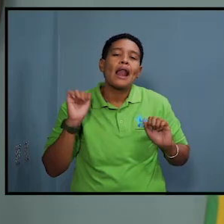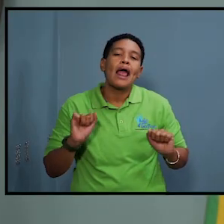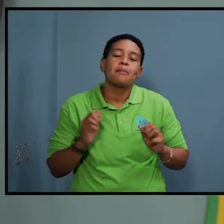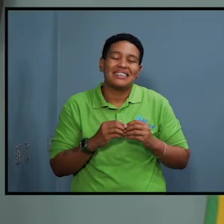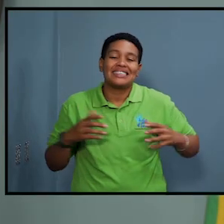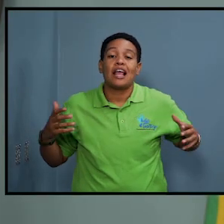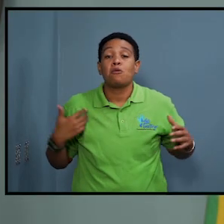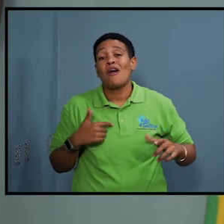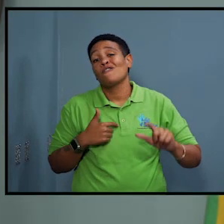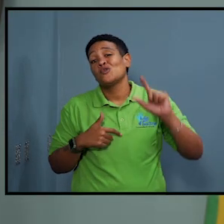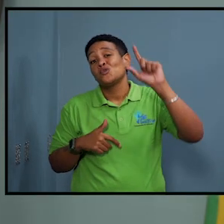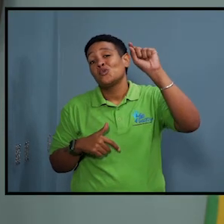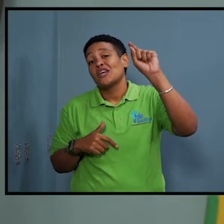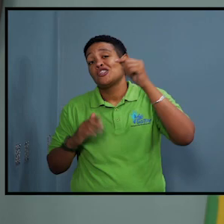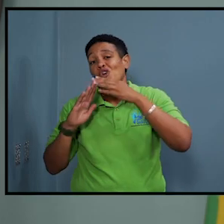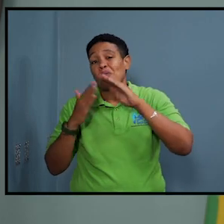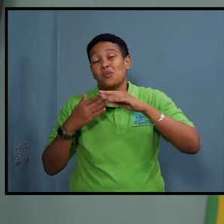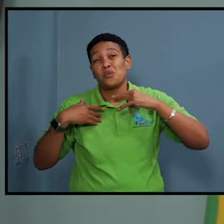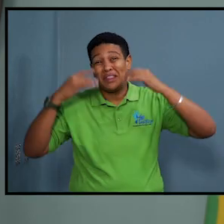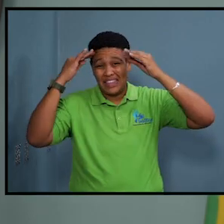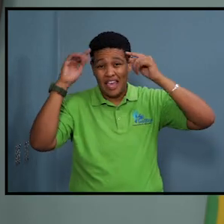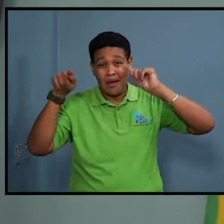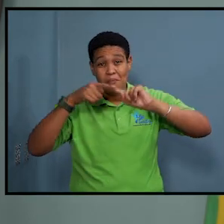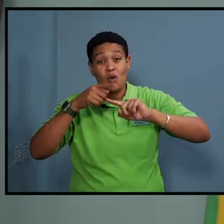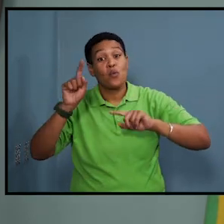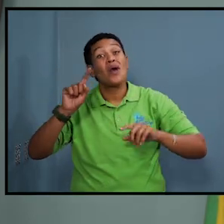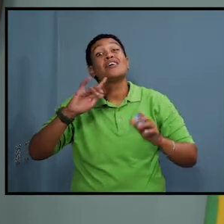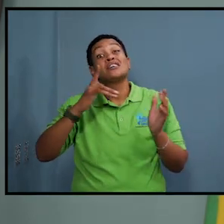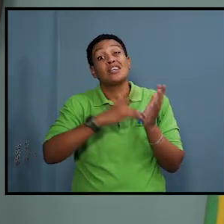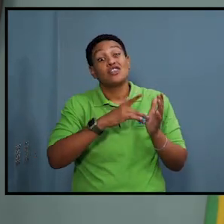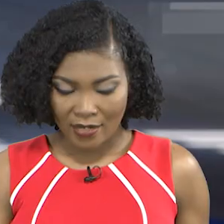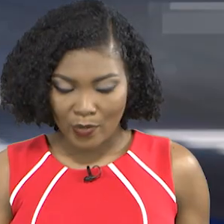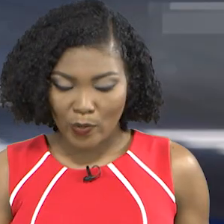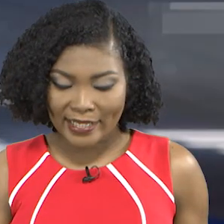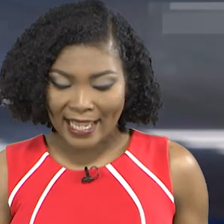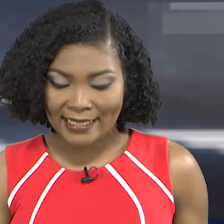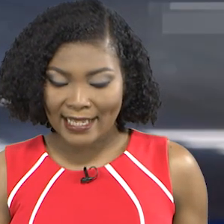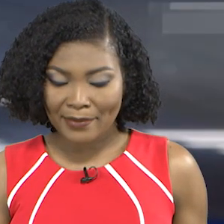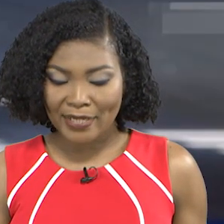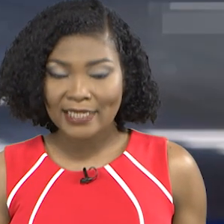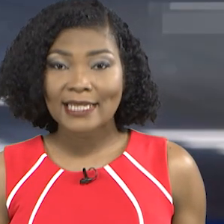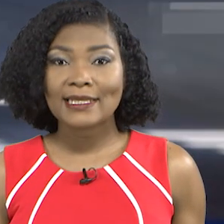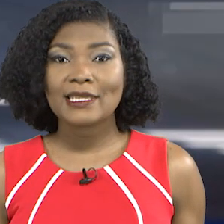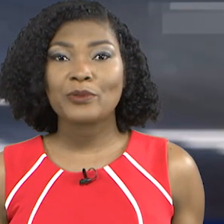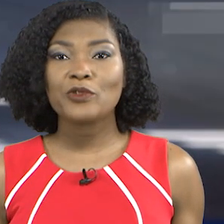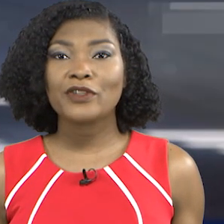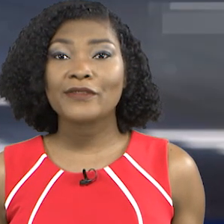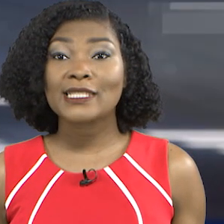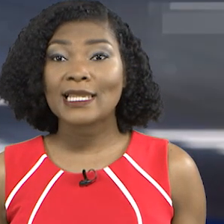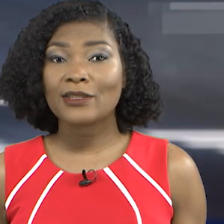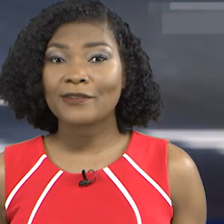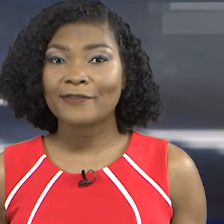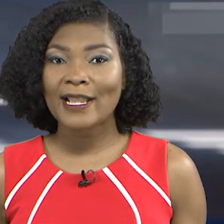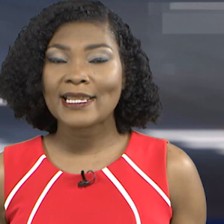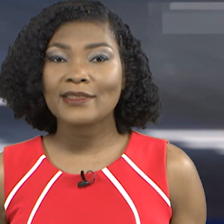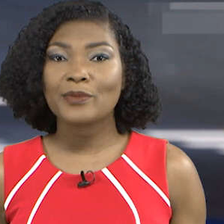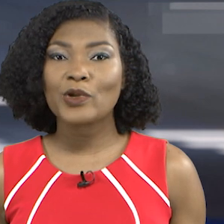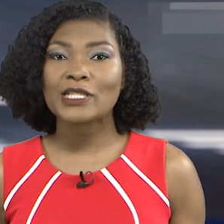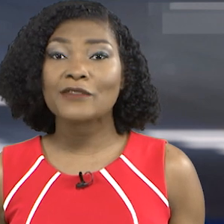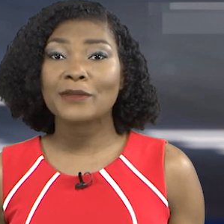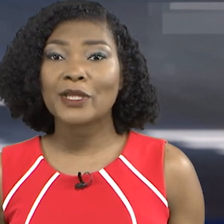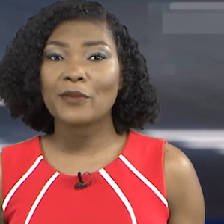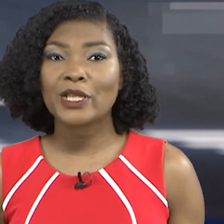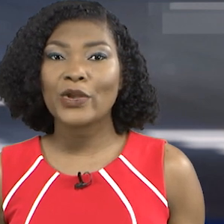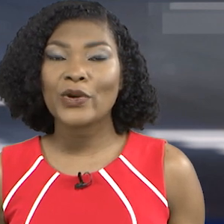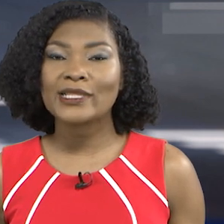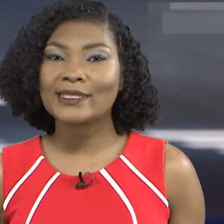communities, of which communities in central Kingston are included. With the AntiGang Bill getting the approval of the Senate on Friday, the